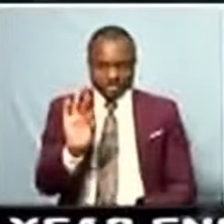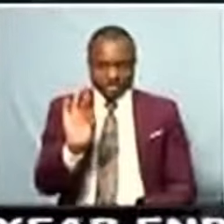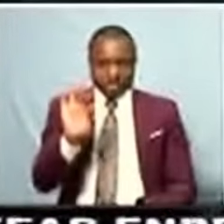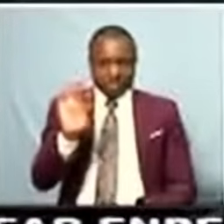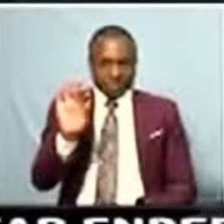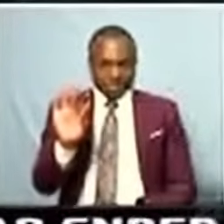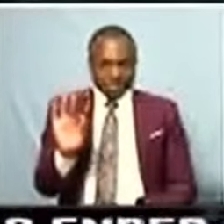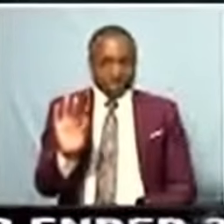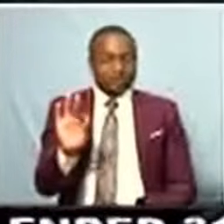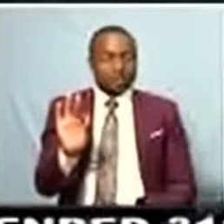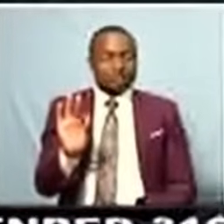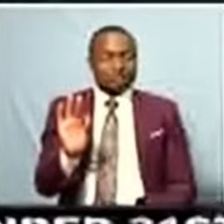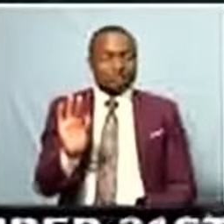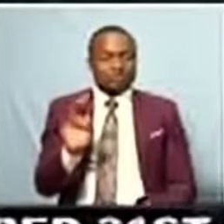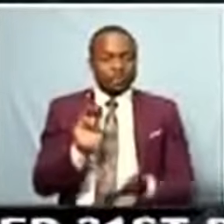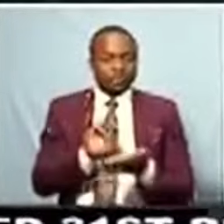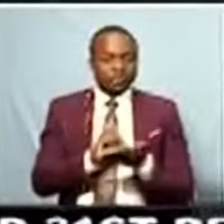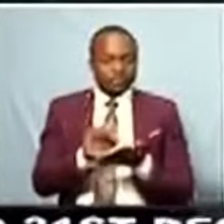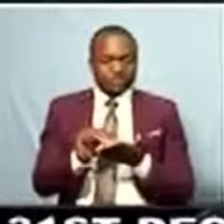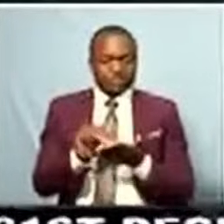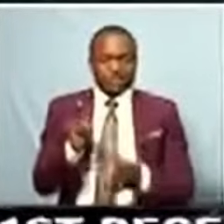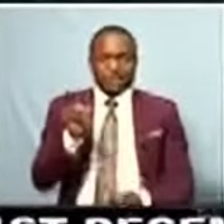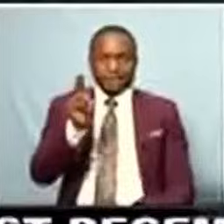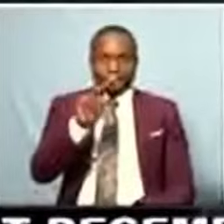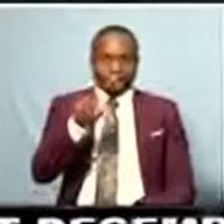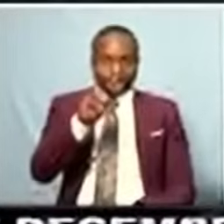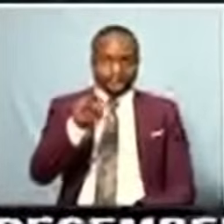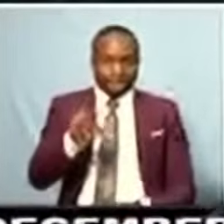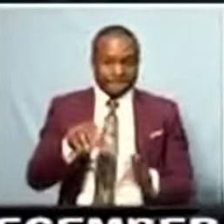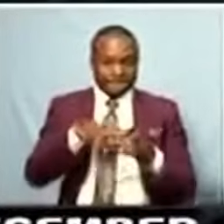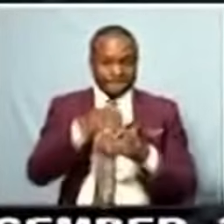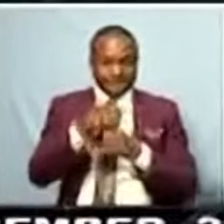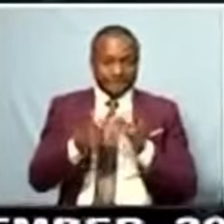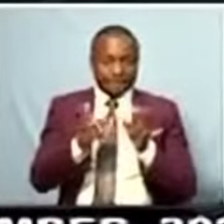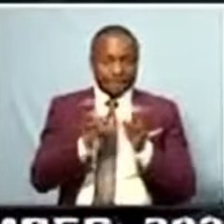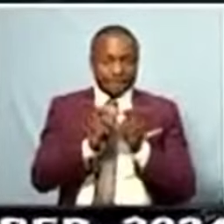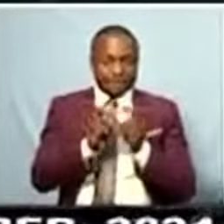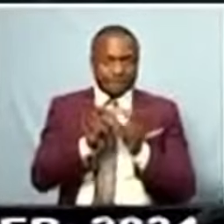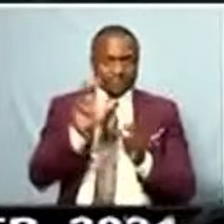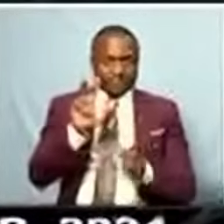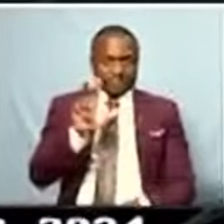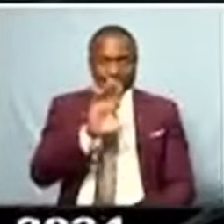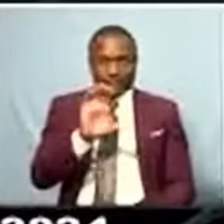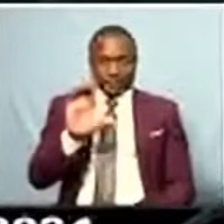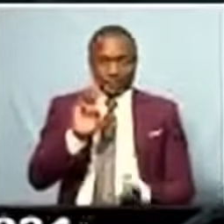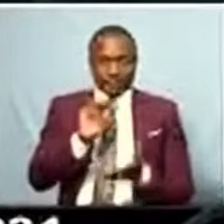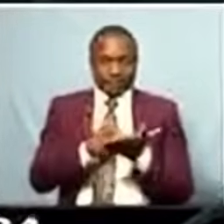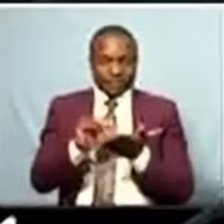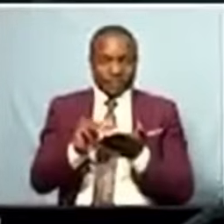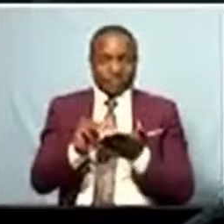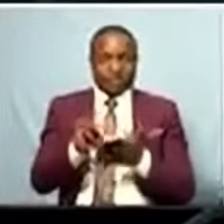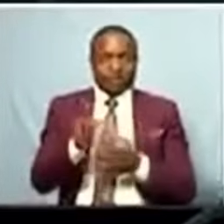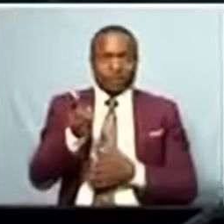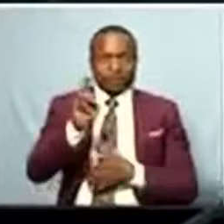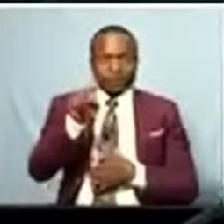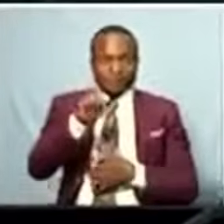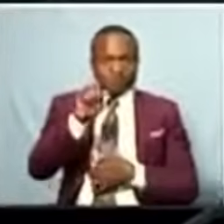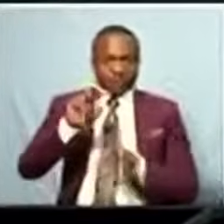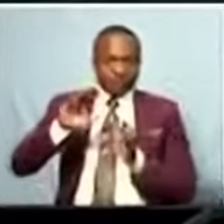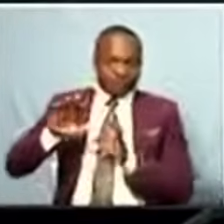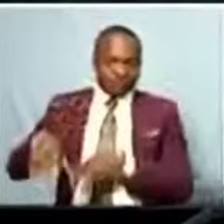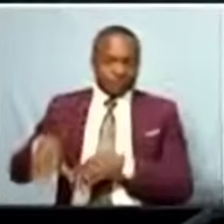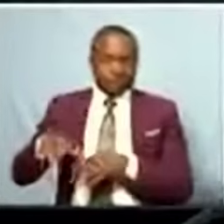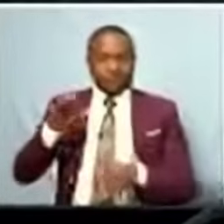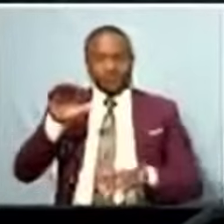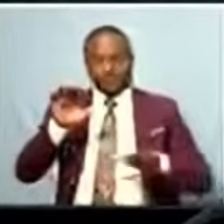$299 million out of a contract of $300 million, okay, leaving a balance of